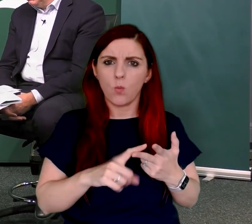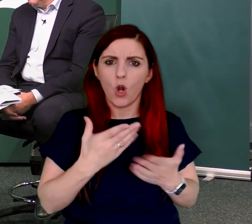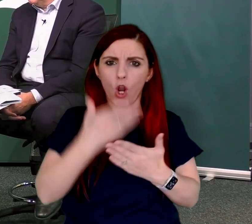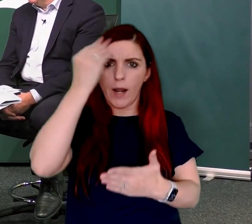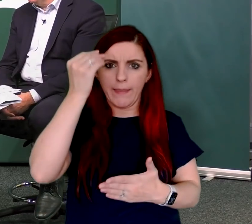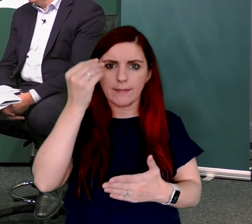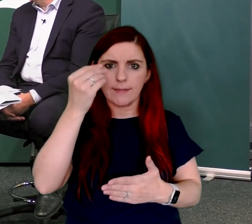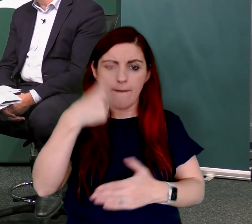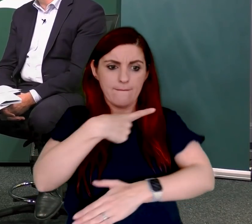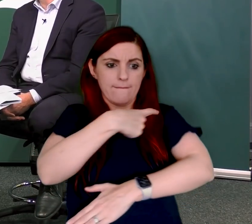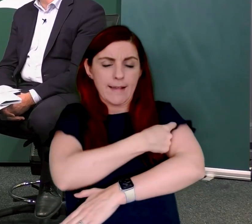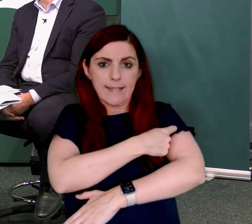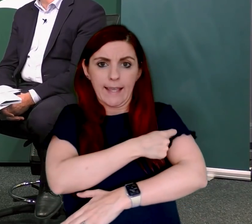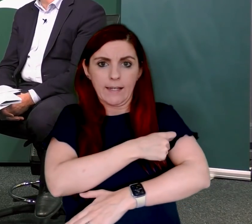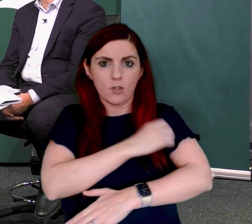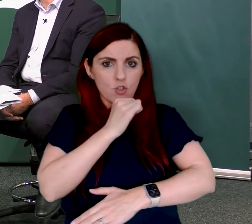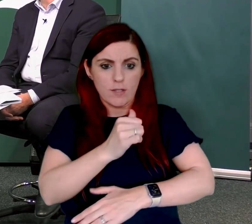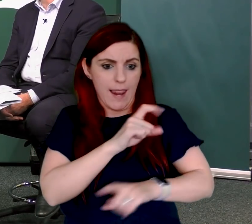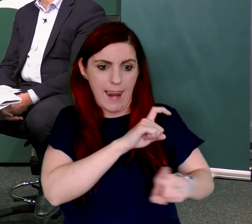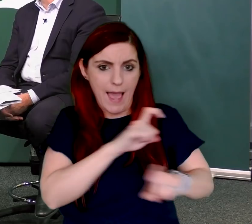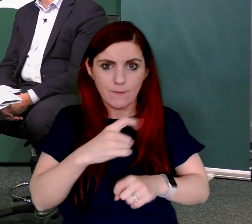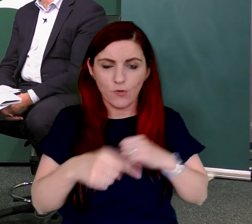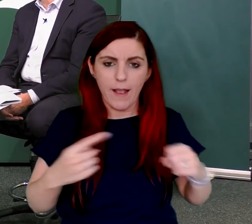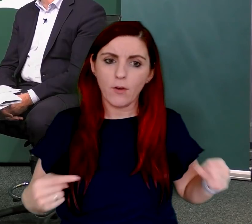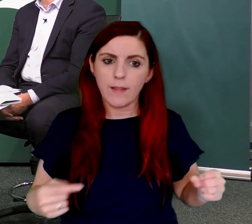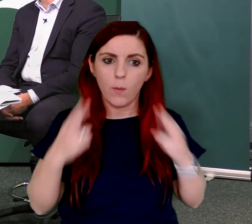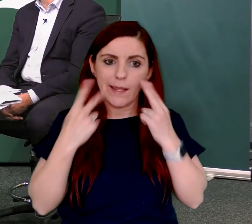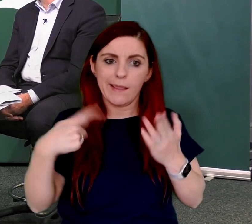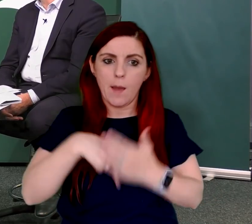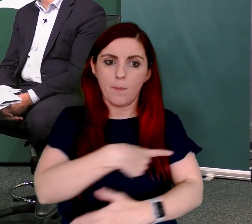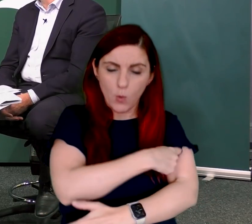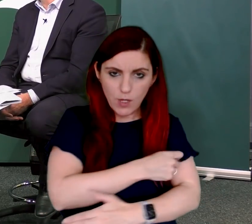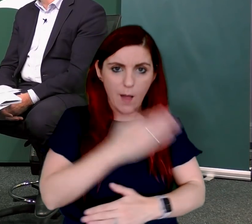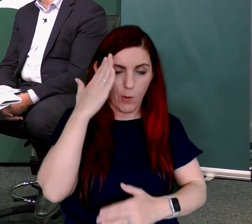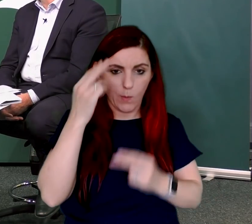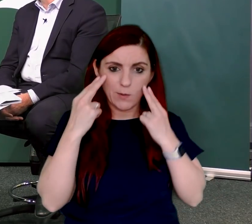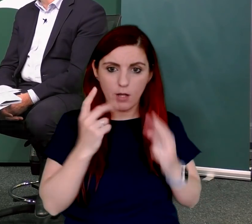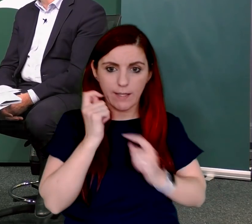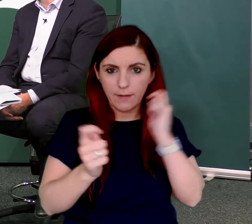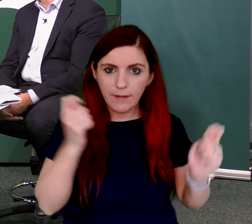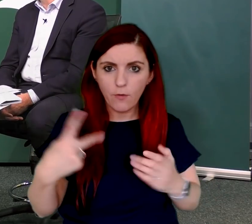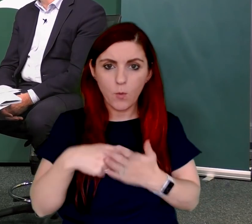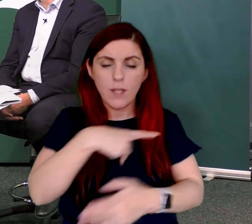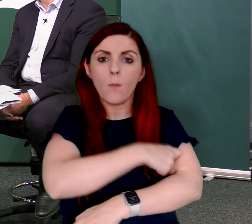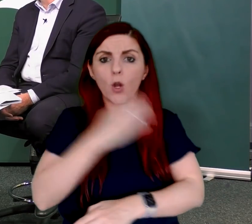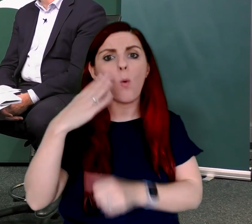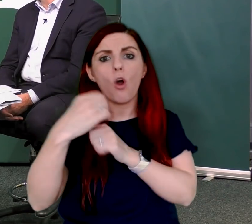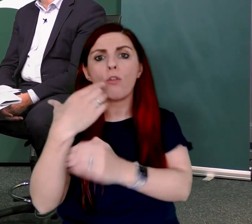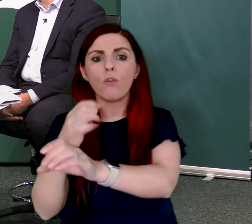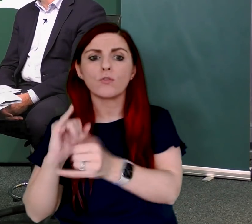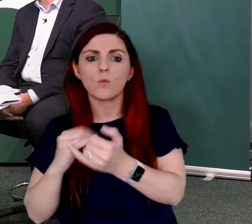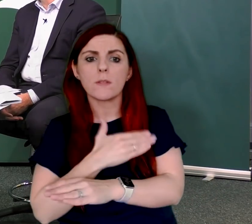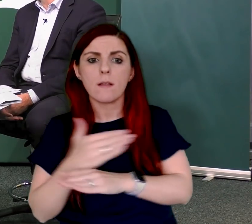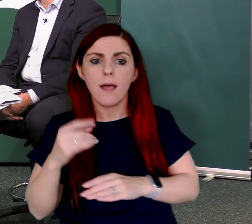vaccine requires a booster, and that booster needs to be rolled out. And we know from other countries where that booster has been rolled out that affords significant protection